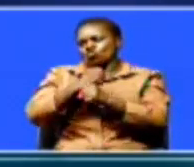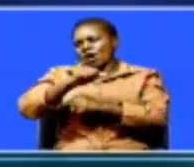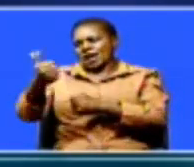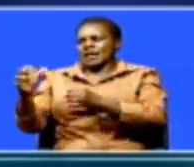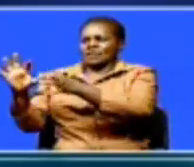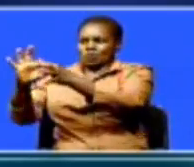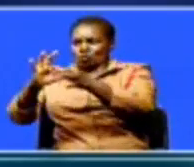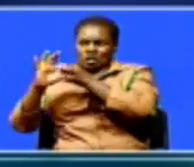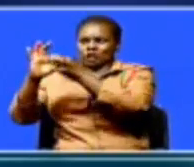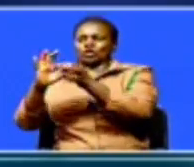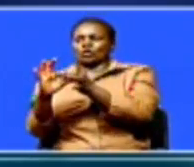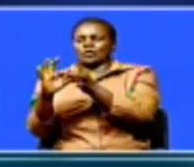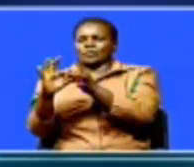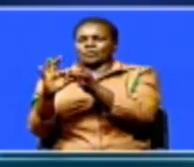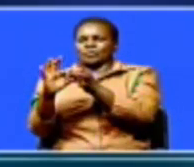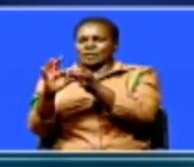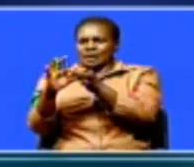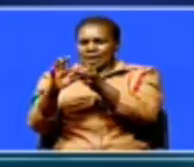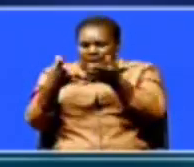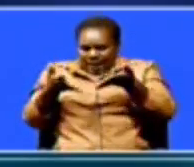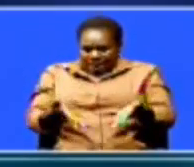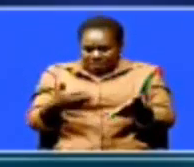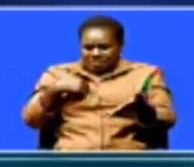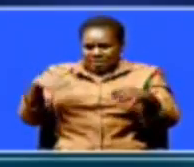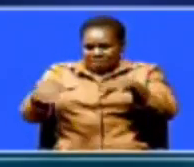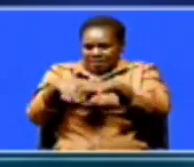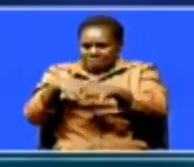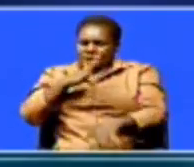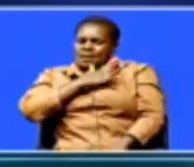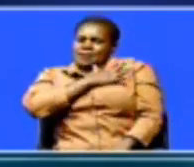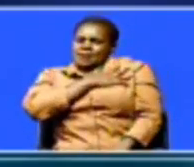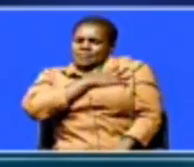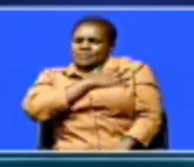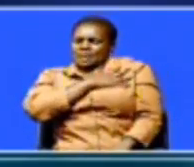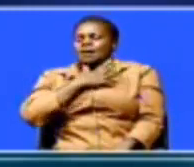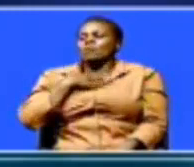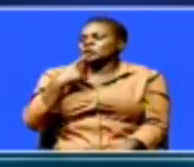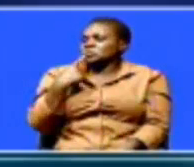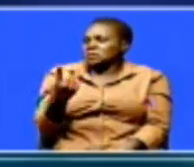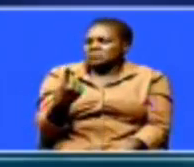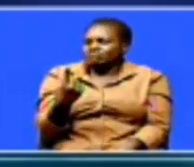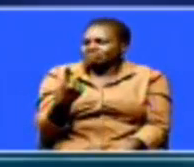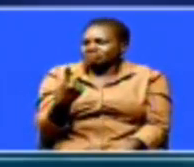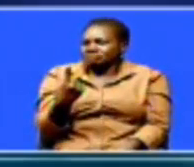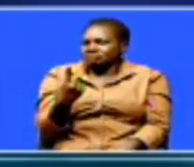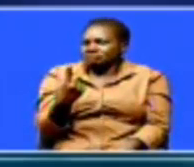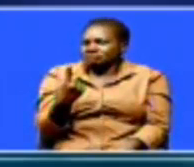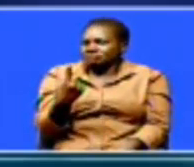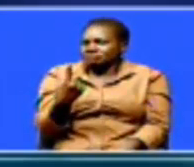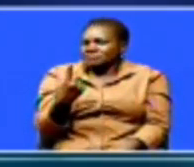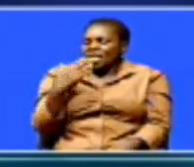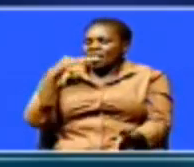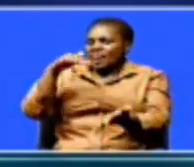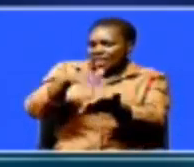do. Now, as I sit as a member of the NASA coalition, I want to state that we have not seen any